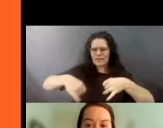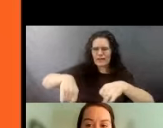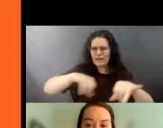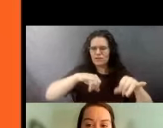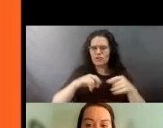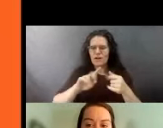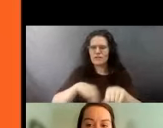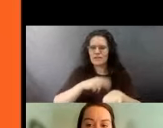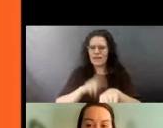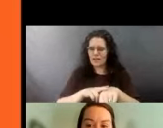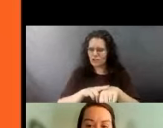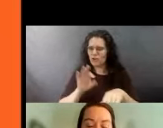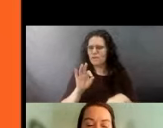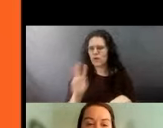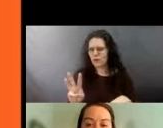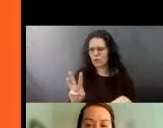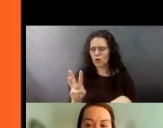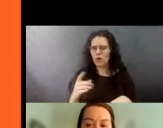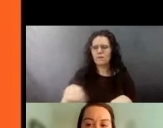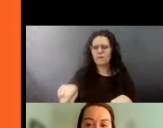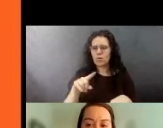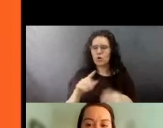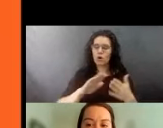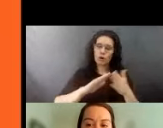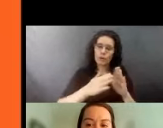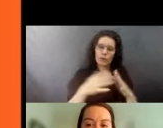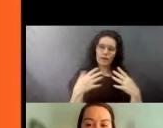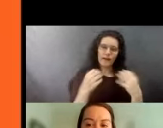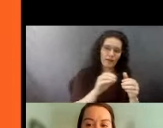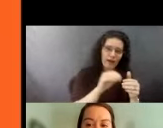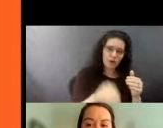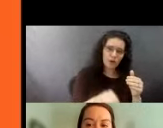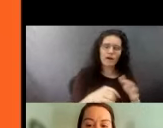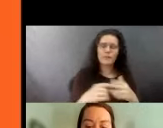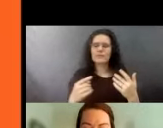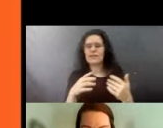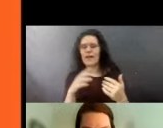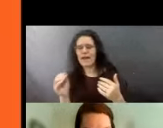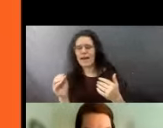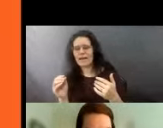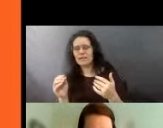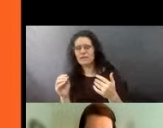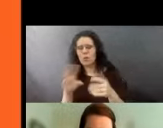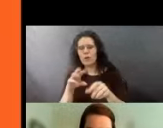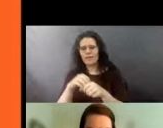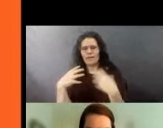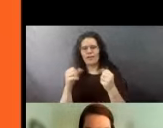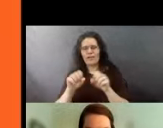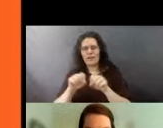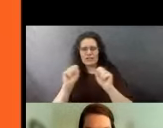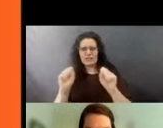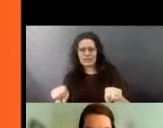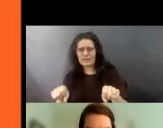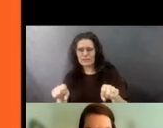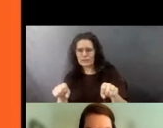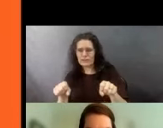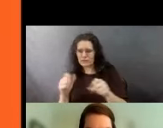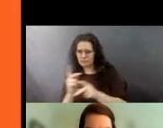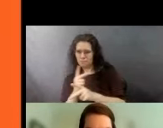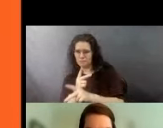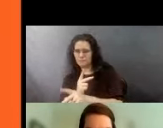of community health, learner outcomes, and healthcare systems and savings. And as part of this, we surveyed healthcare leadership to see